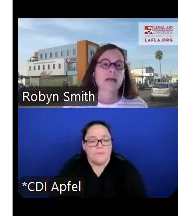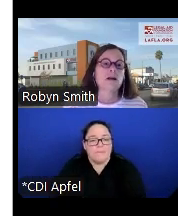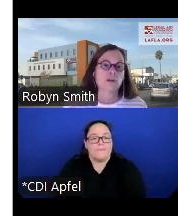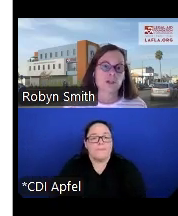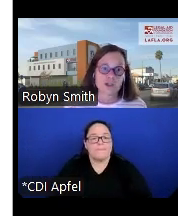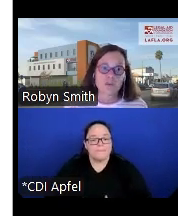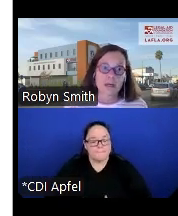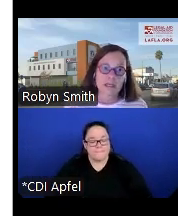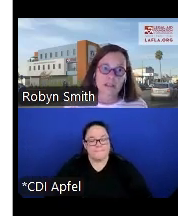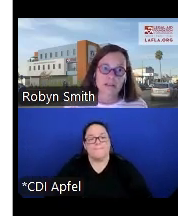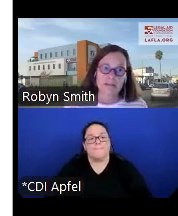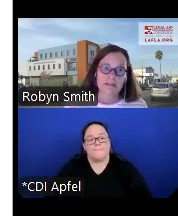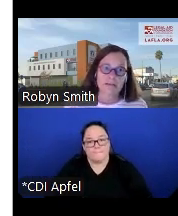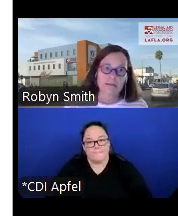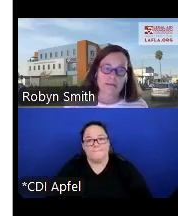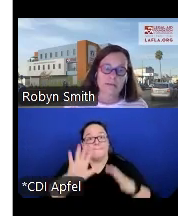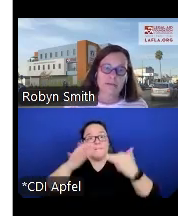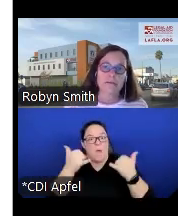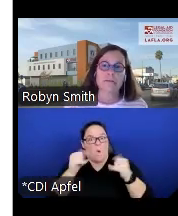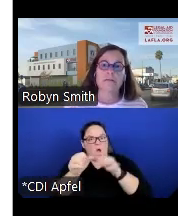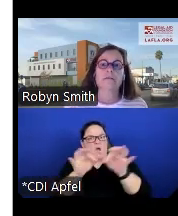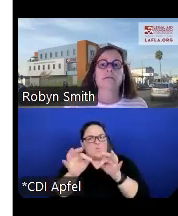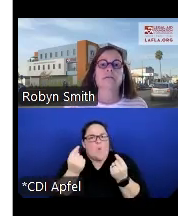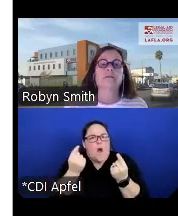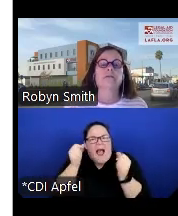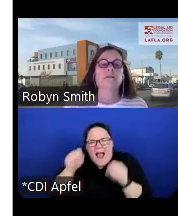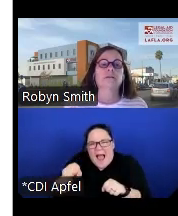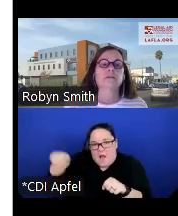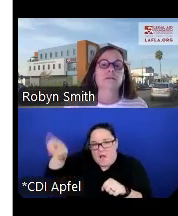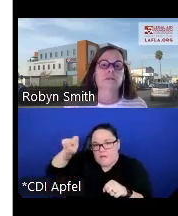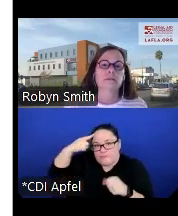They can garnish your wages,